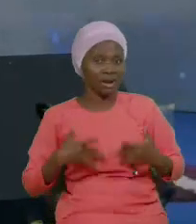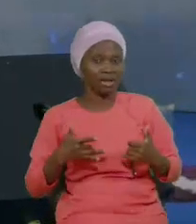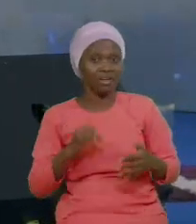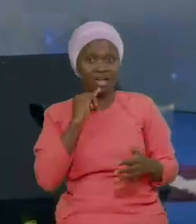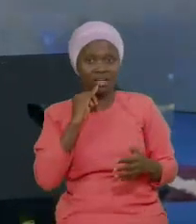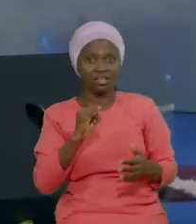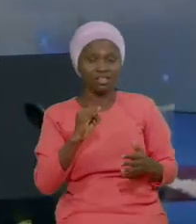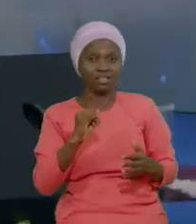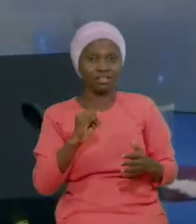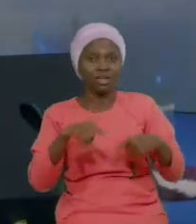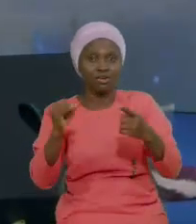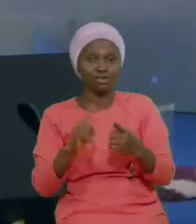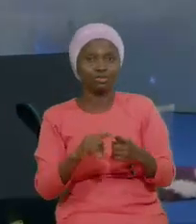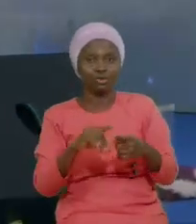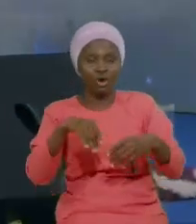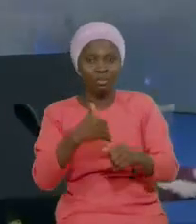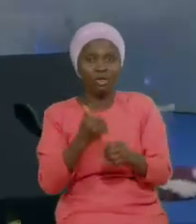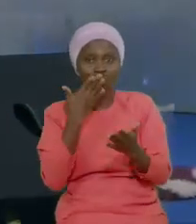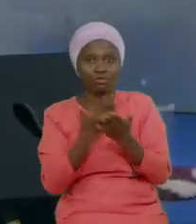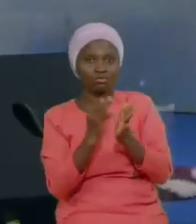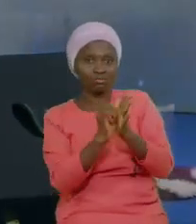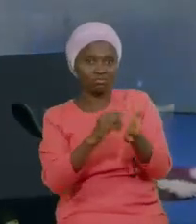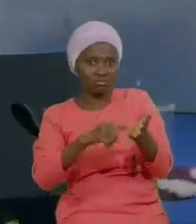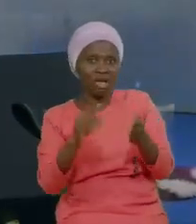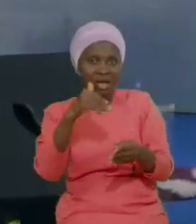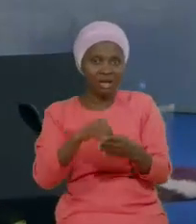to make a mark in your world.